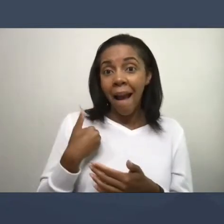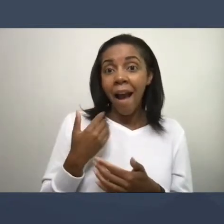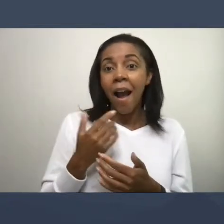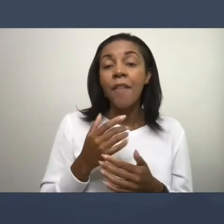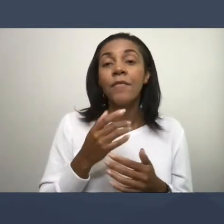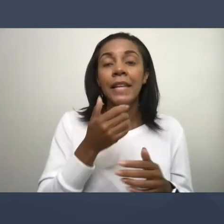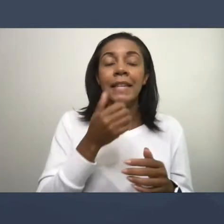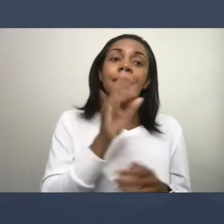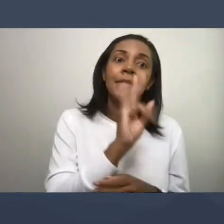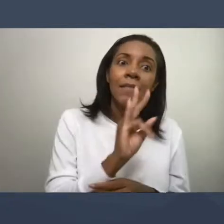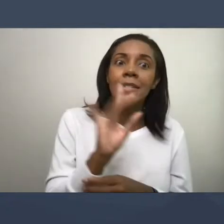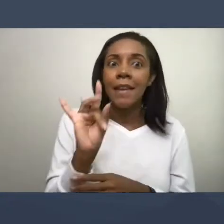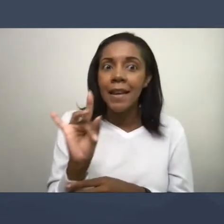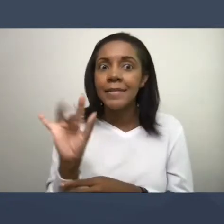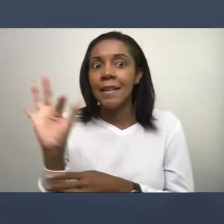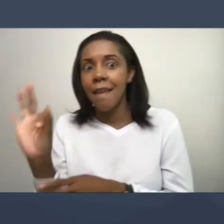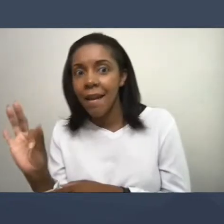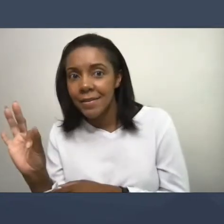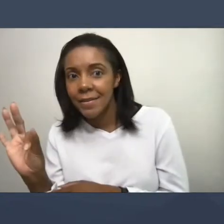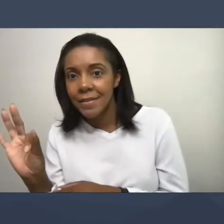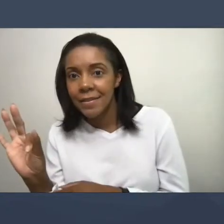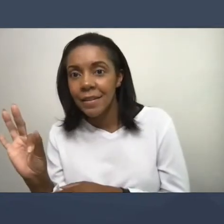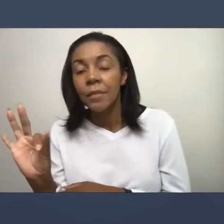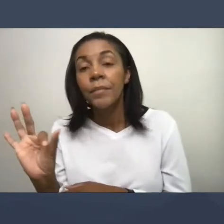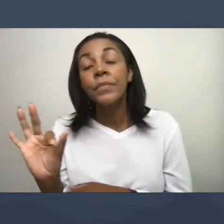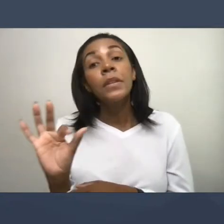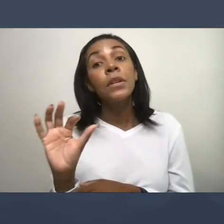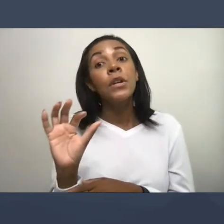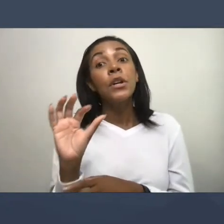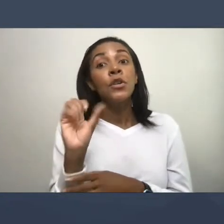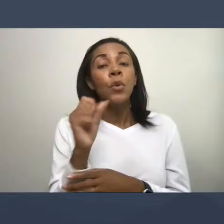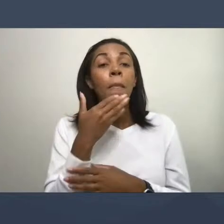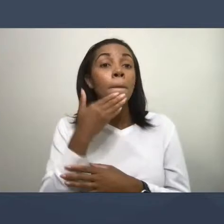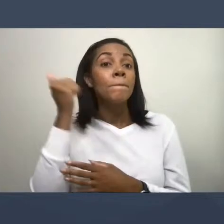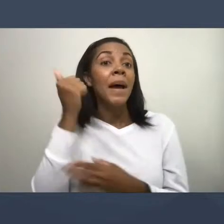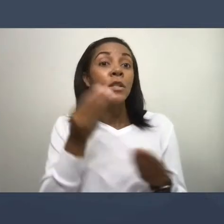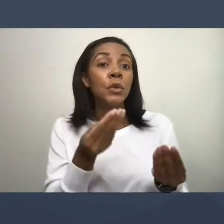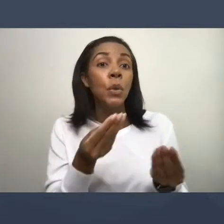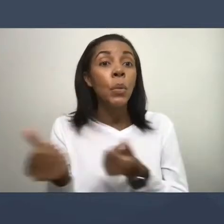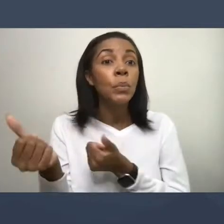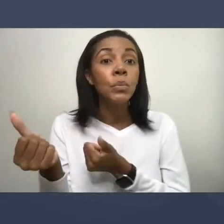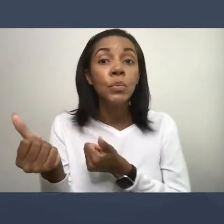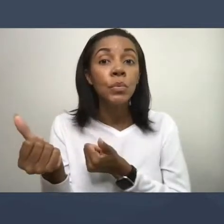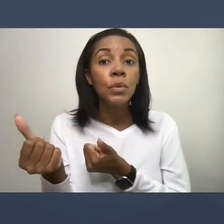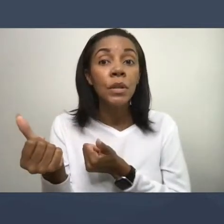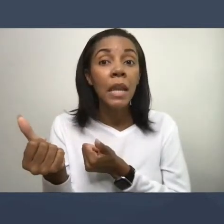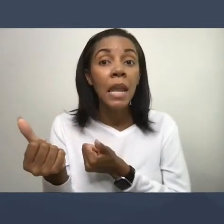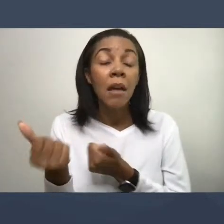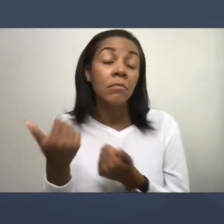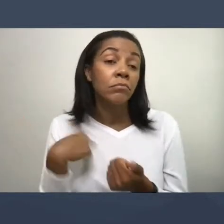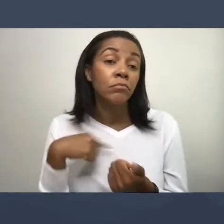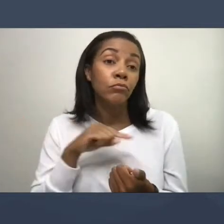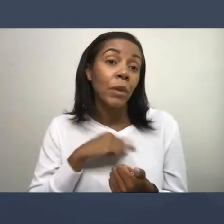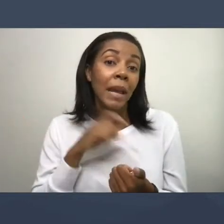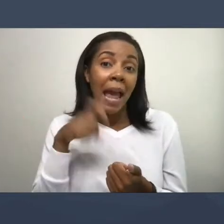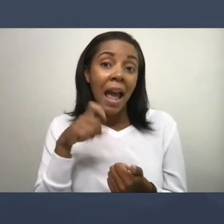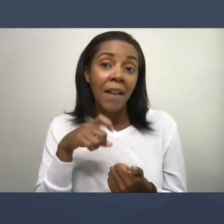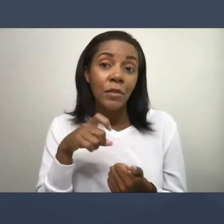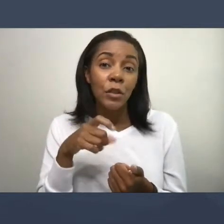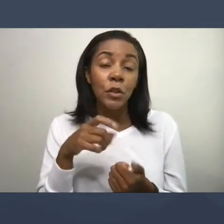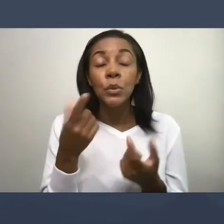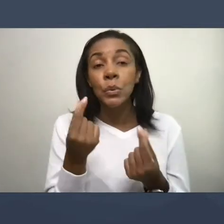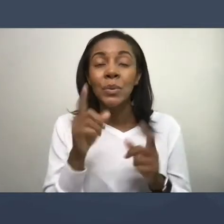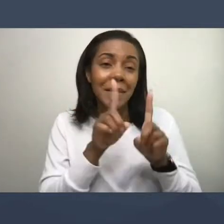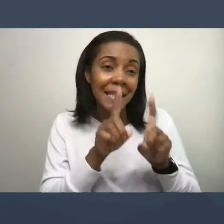in 17, 18, 19. And so to get to the best solution, you ultimately have to do some pilot testing along